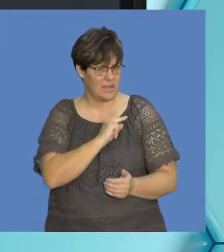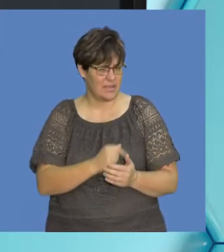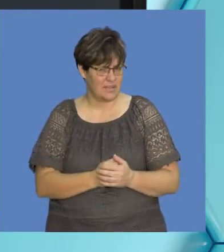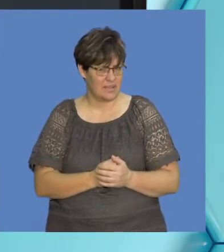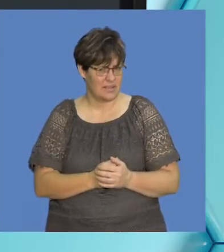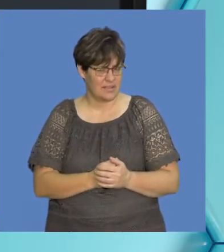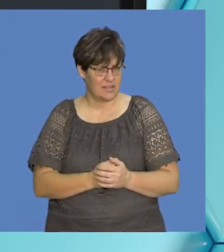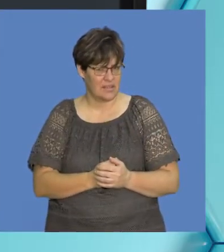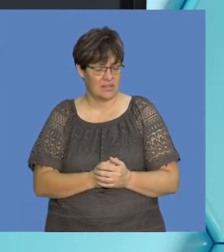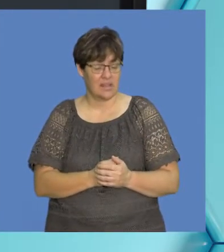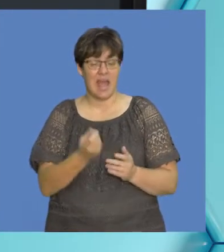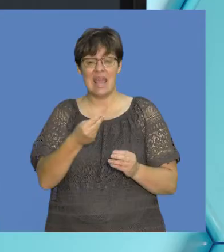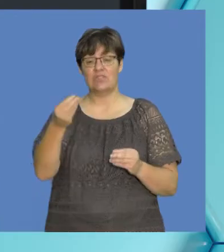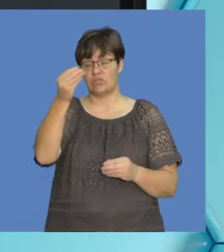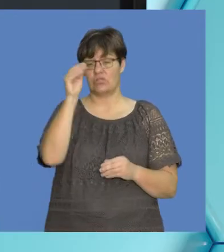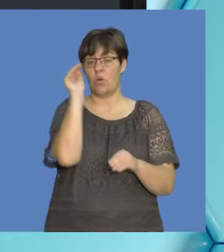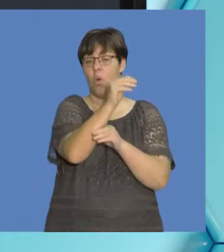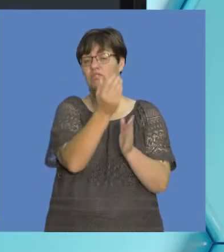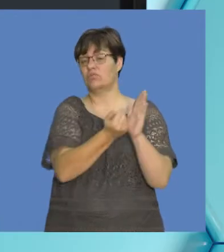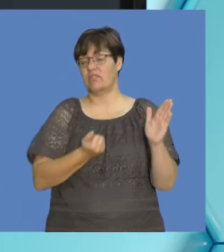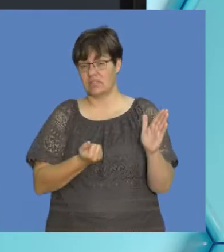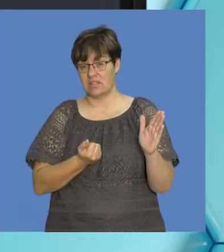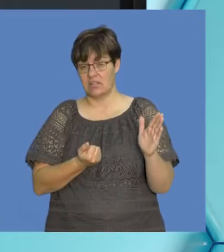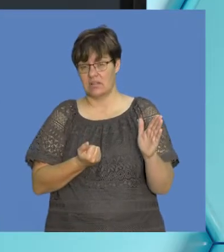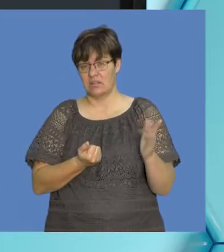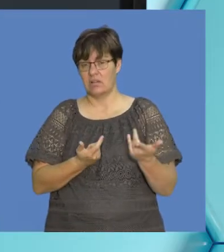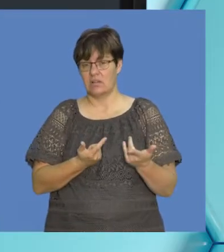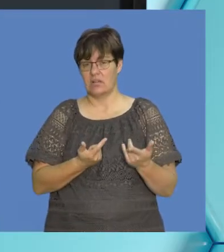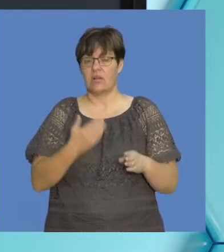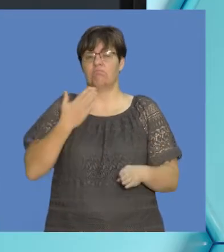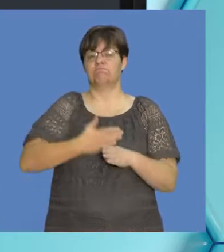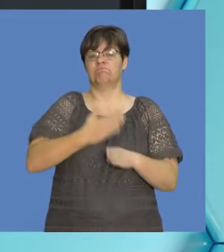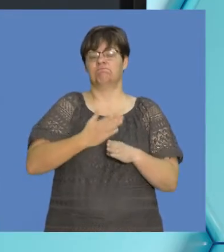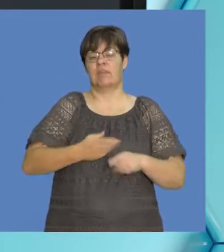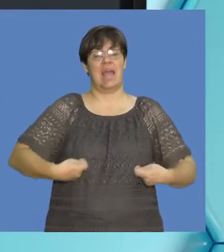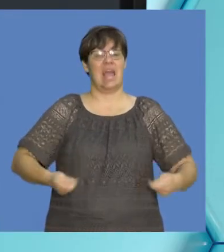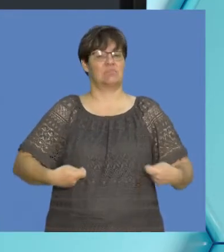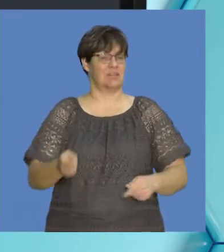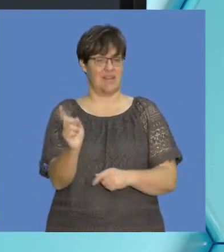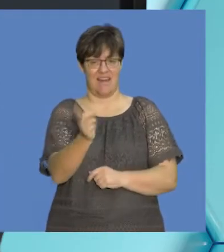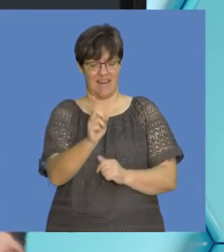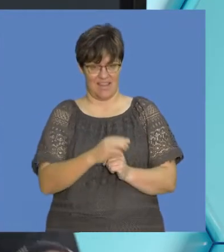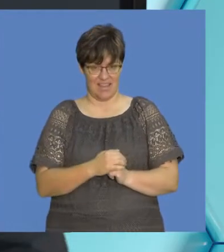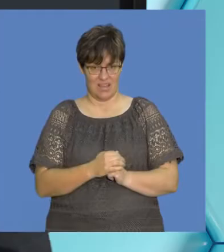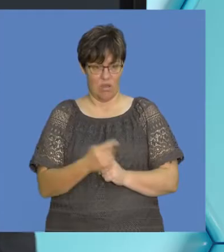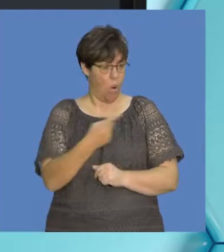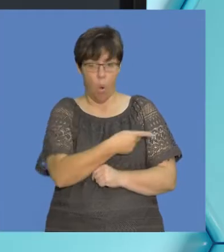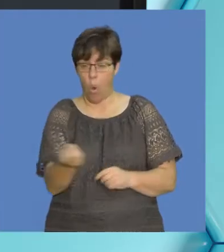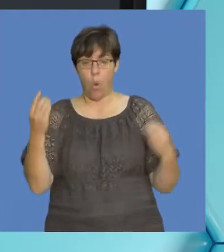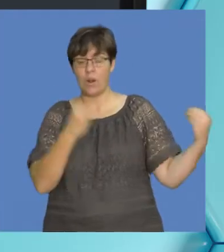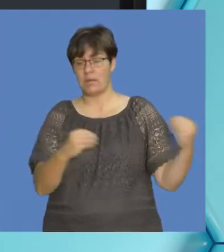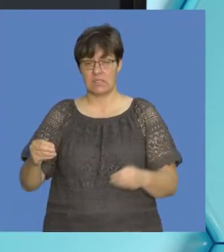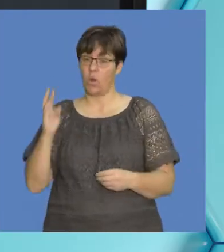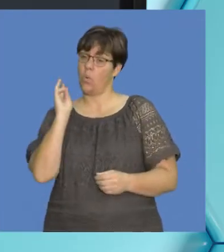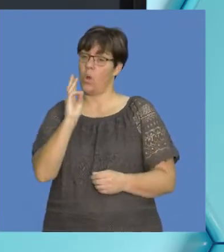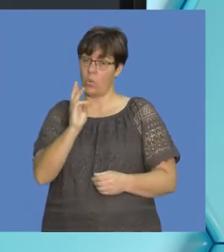Because interest on overdraft is not an operating expense. Not every business will